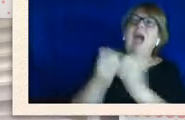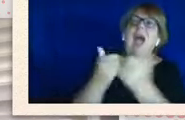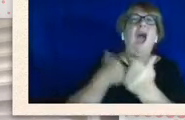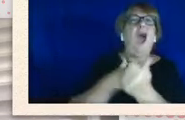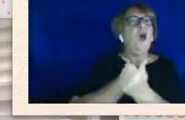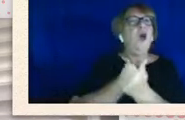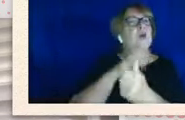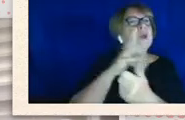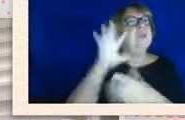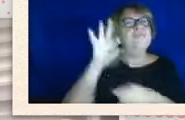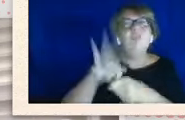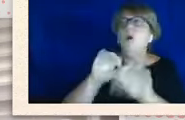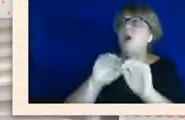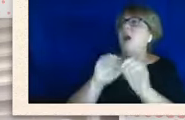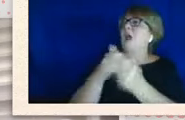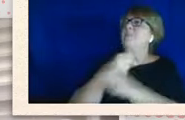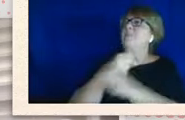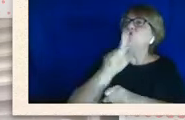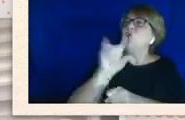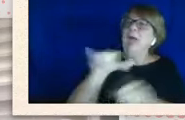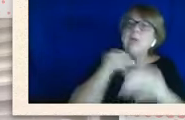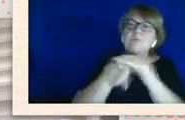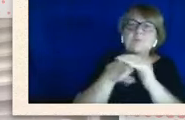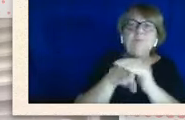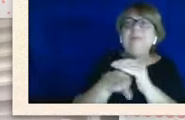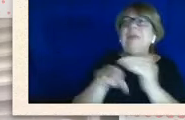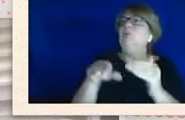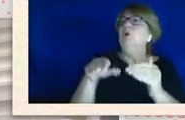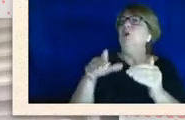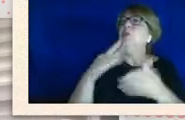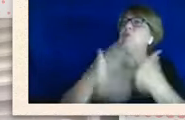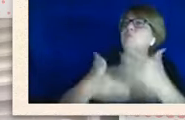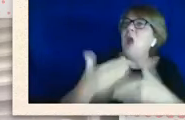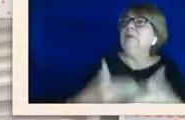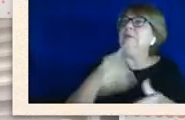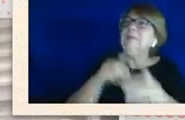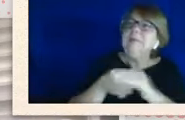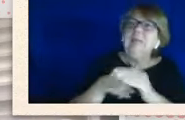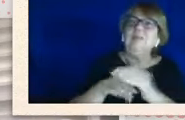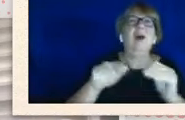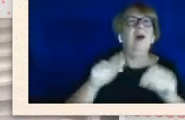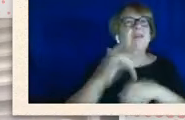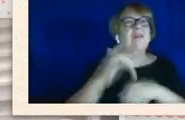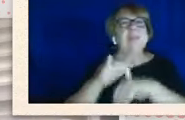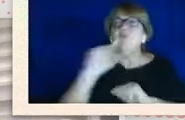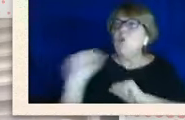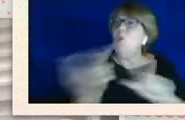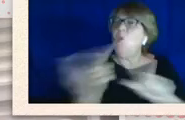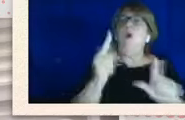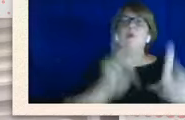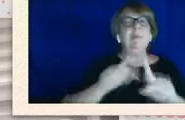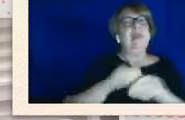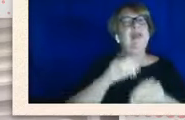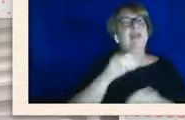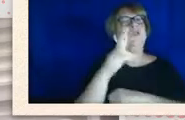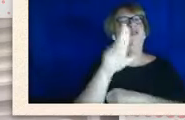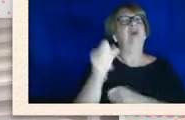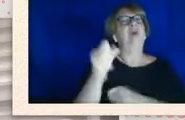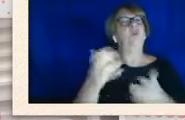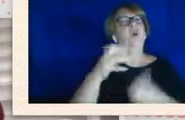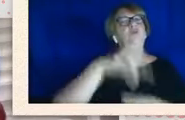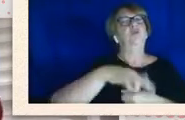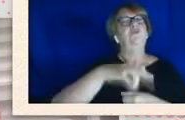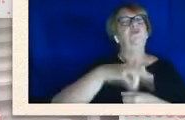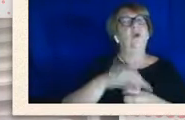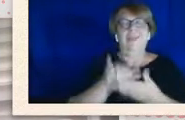these processes are accessible and available to every citizen in our country who wishes to vote, is something that, even